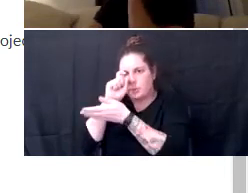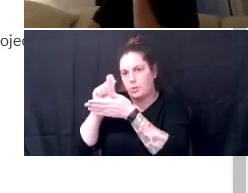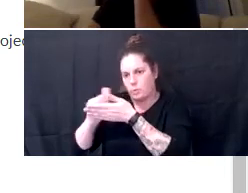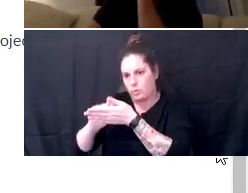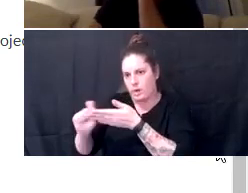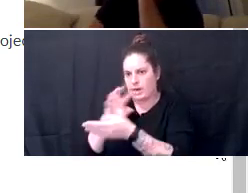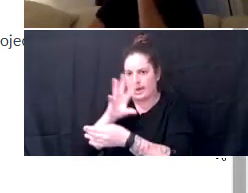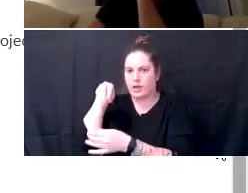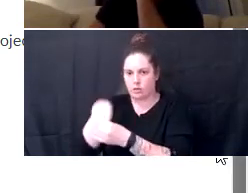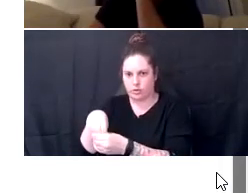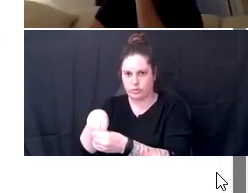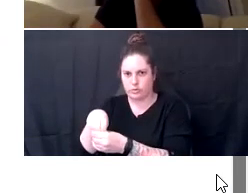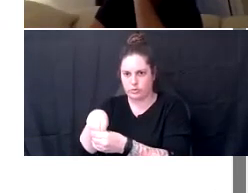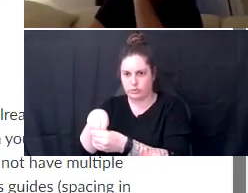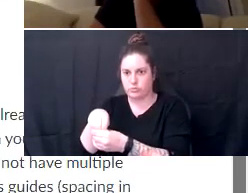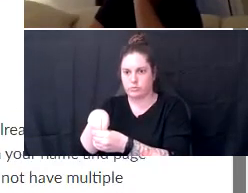Okay, so it's